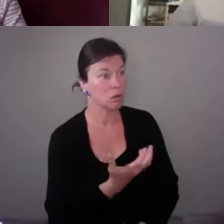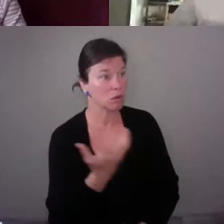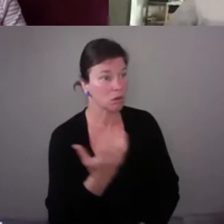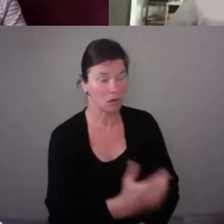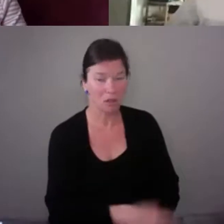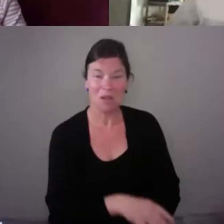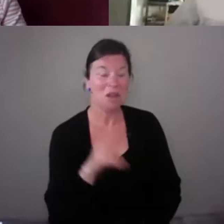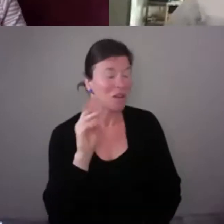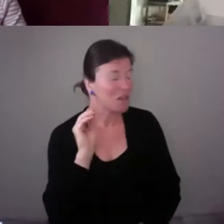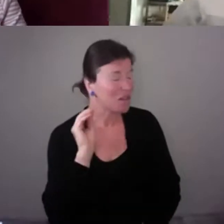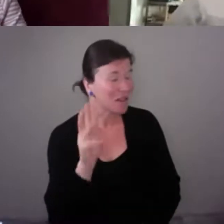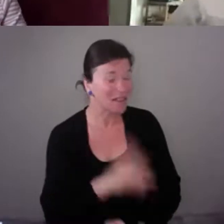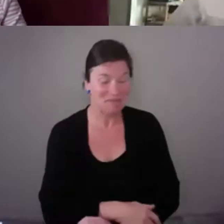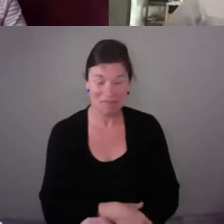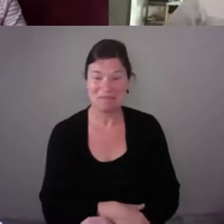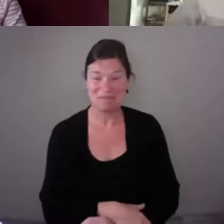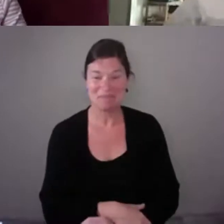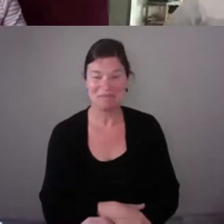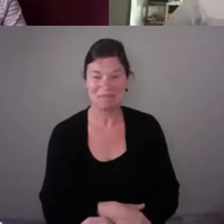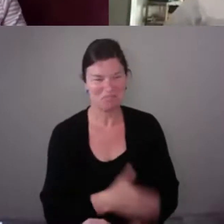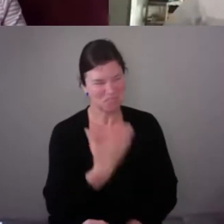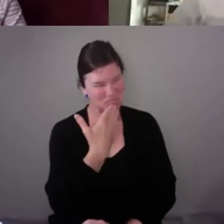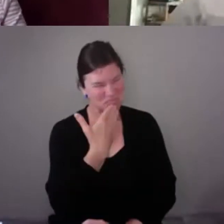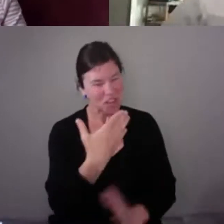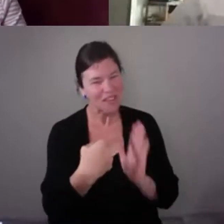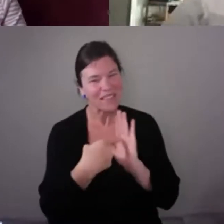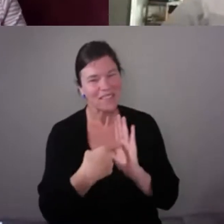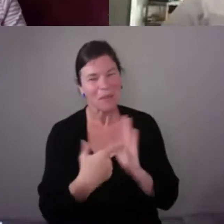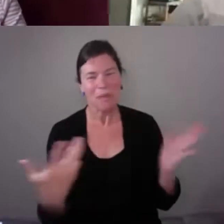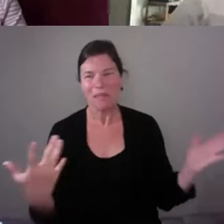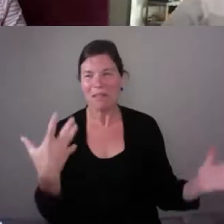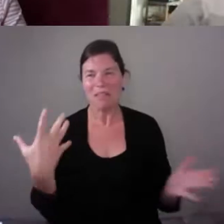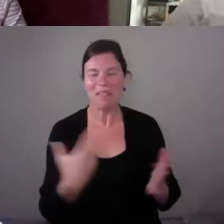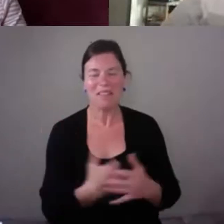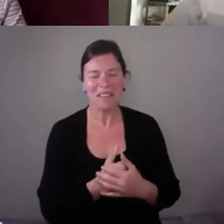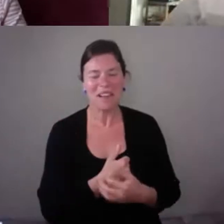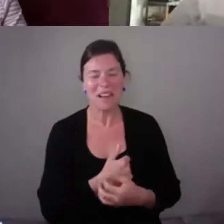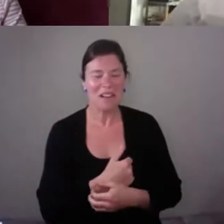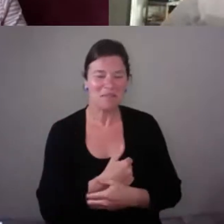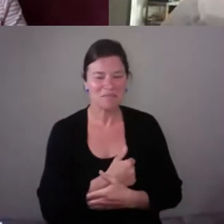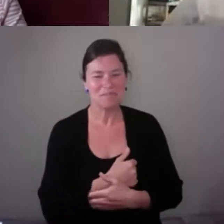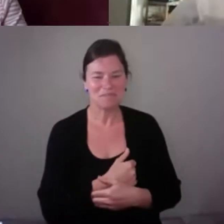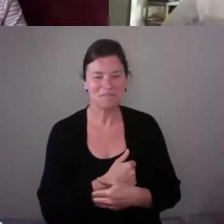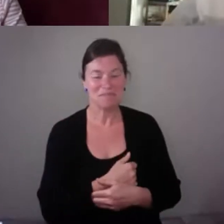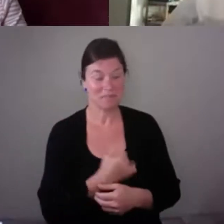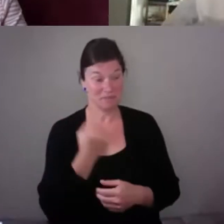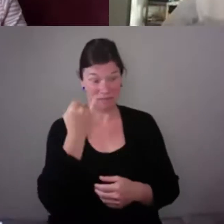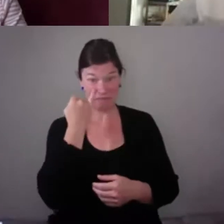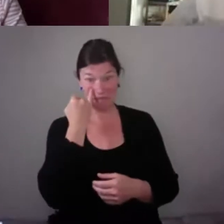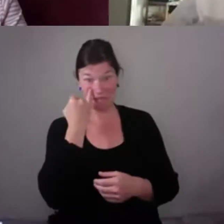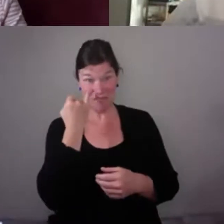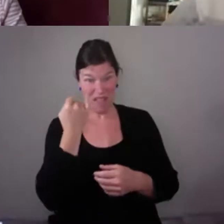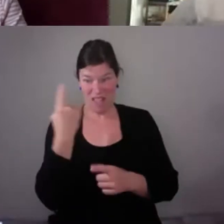Wow. See, that's a really good example of when something is right and